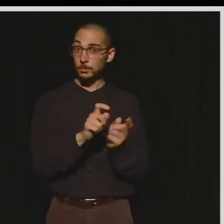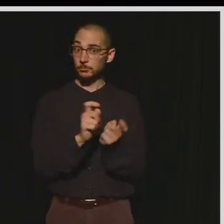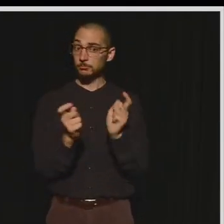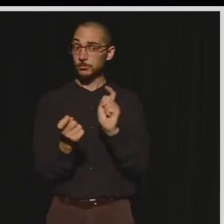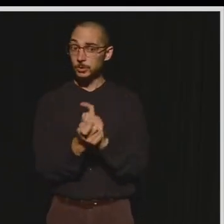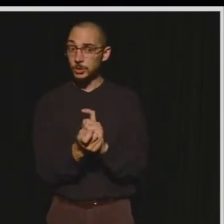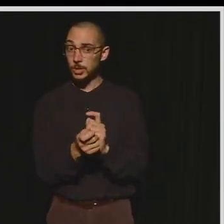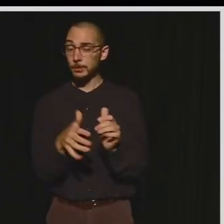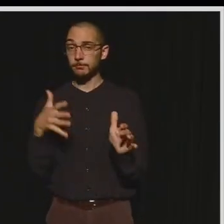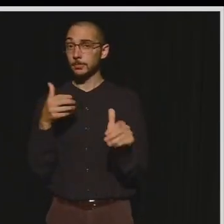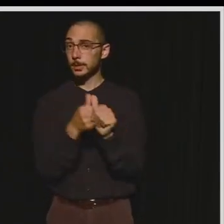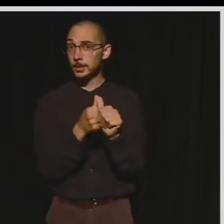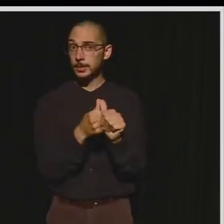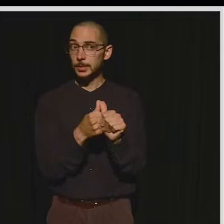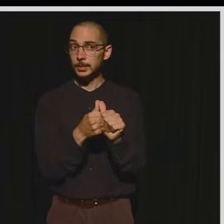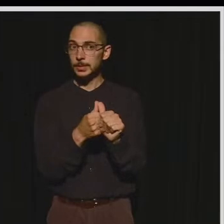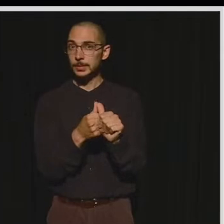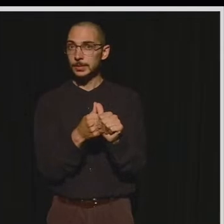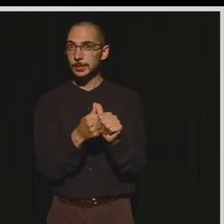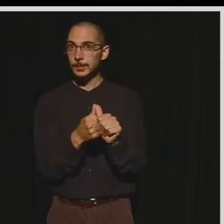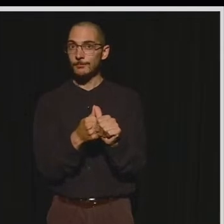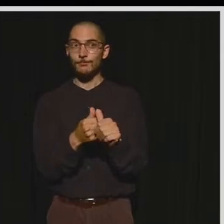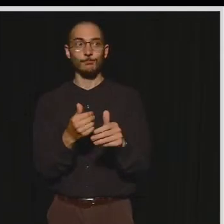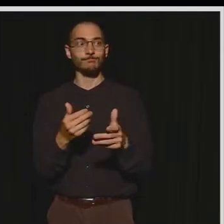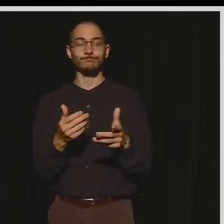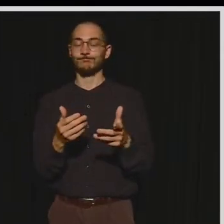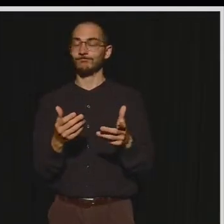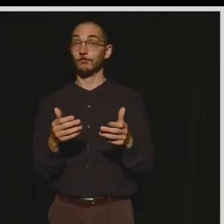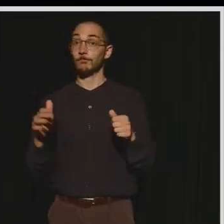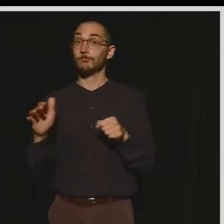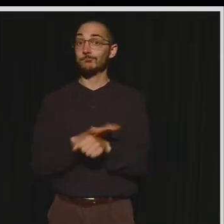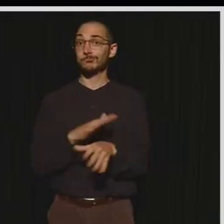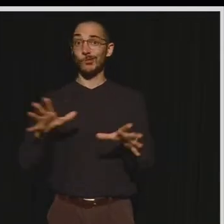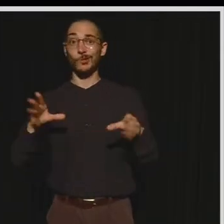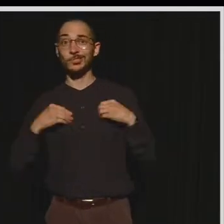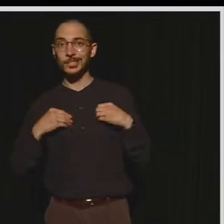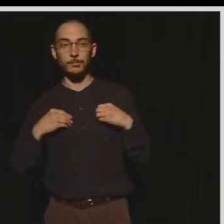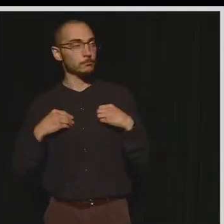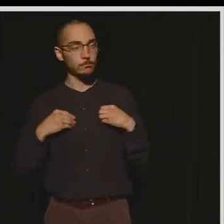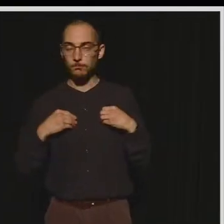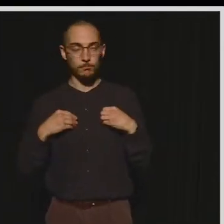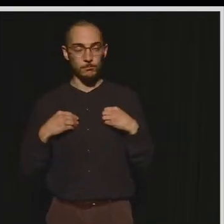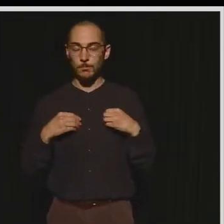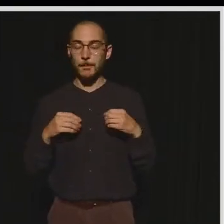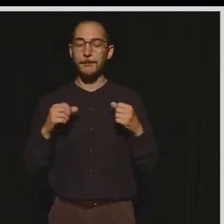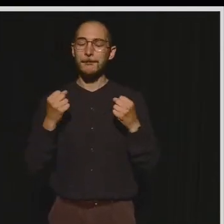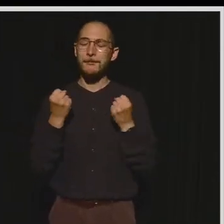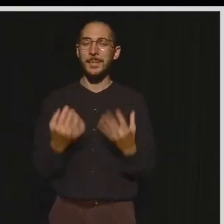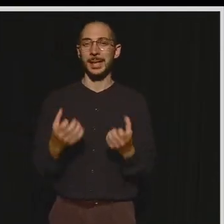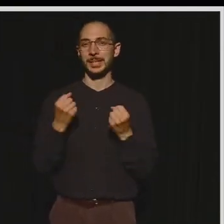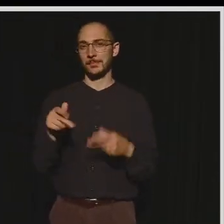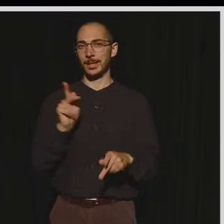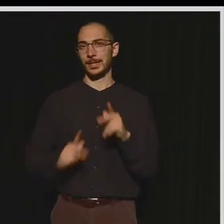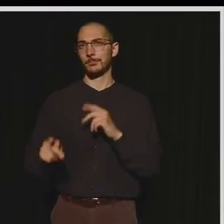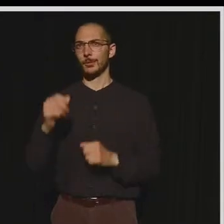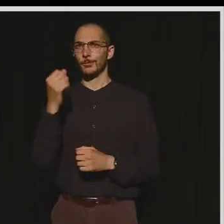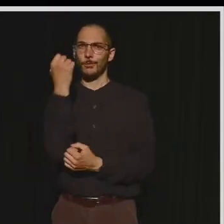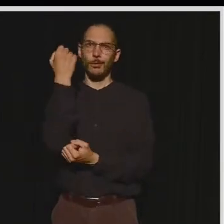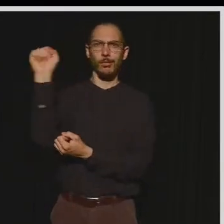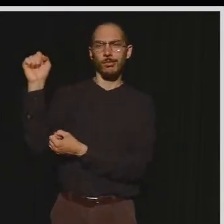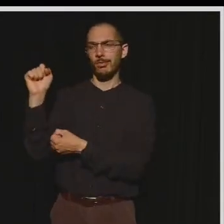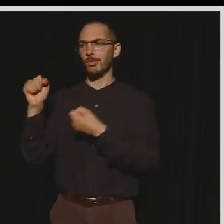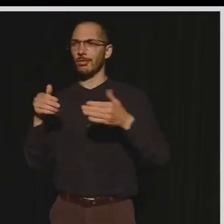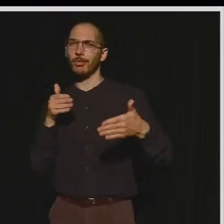was highly controversial. I don't know if folks remember. It was heavily protested. And I'm very careful in naming who